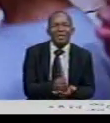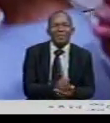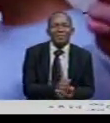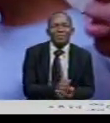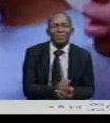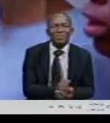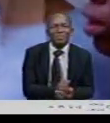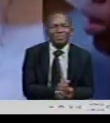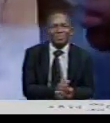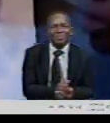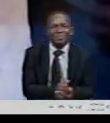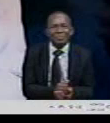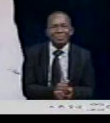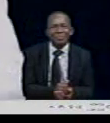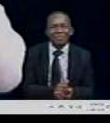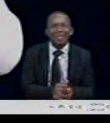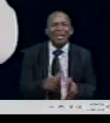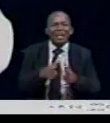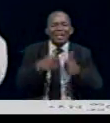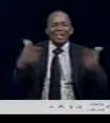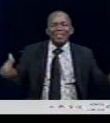Amen. A greater